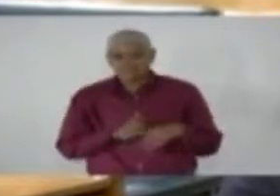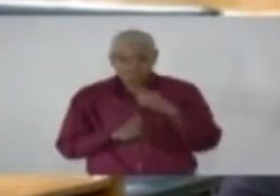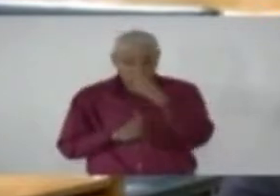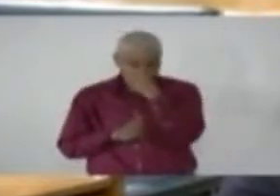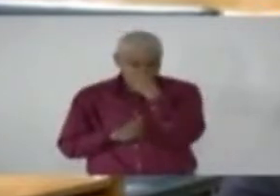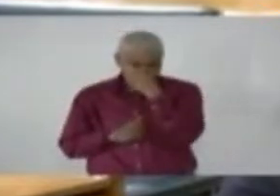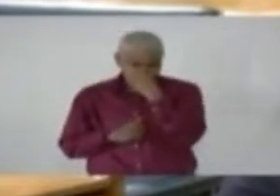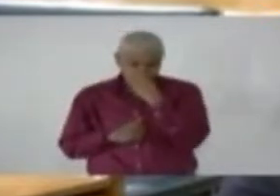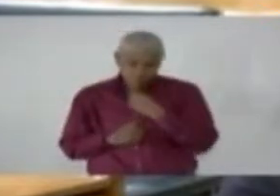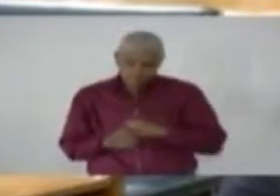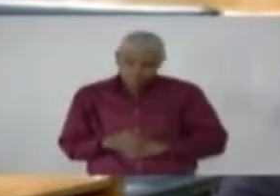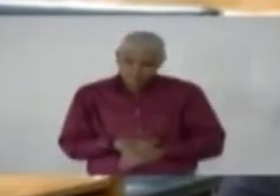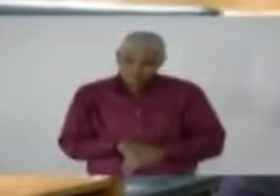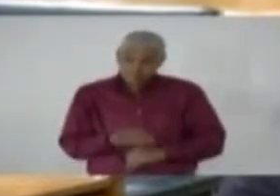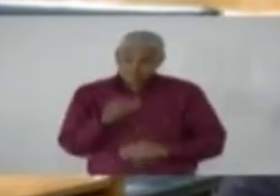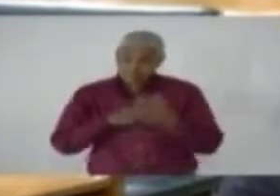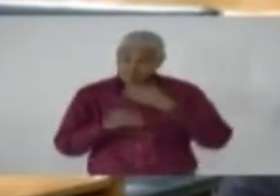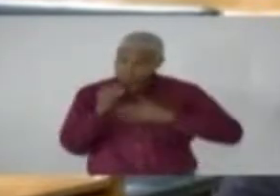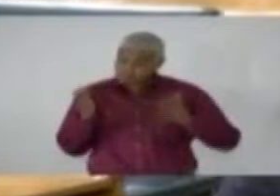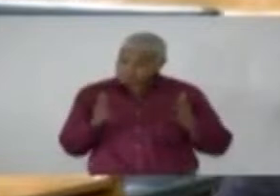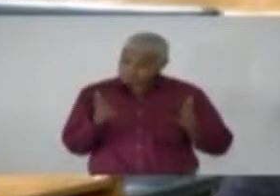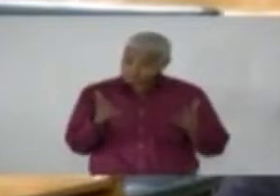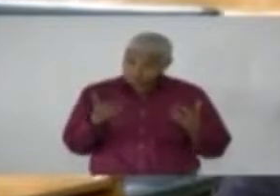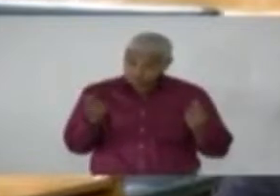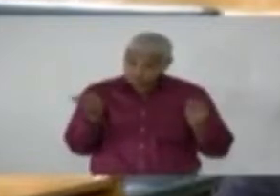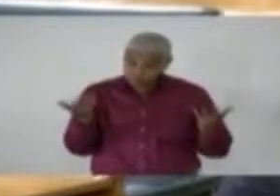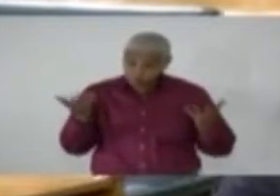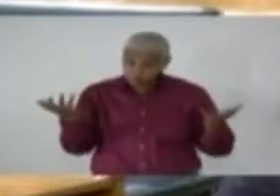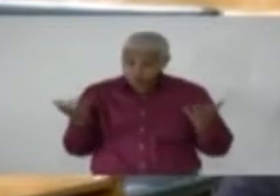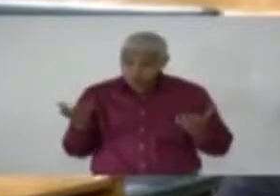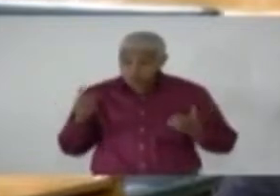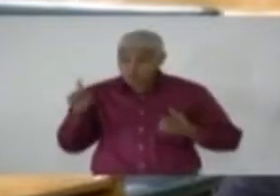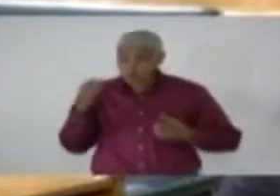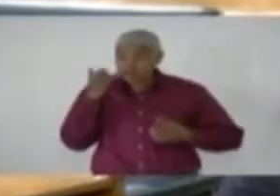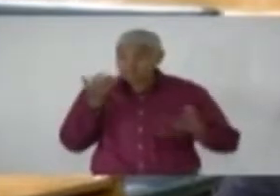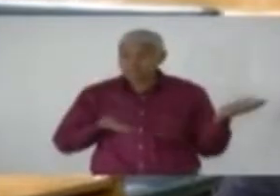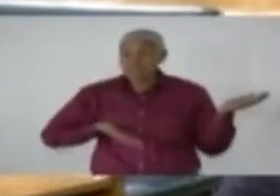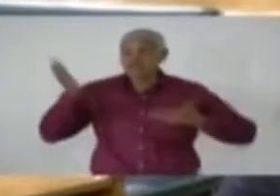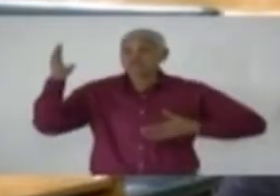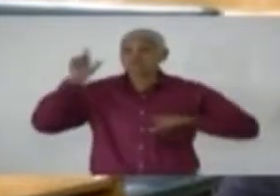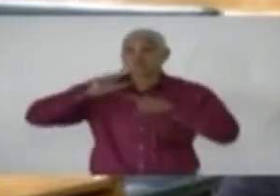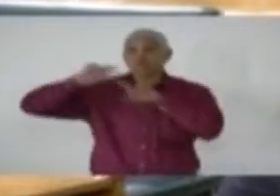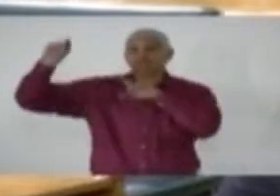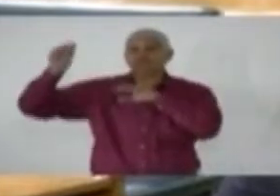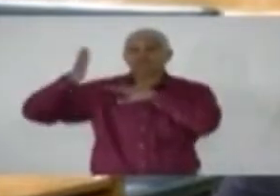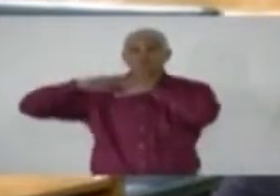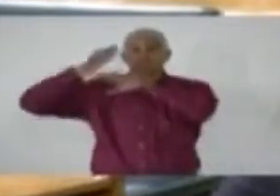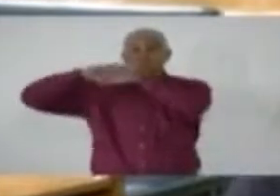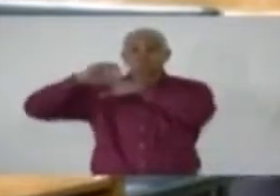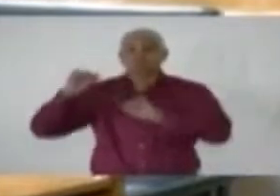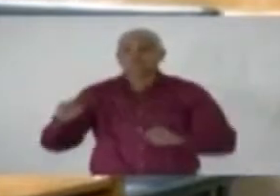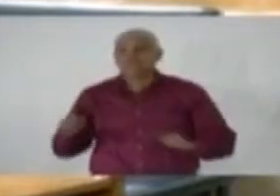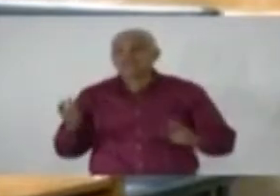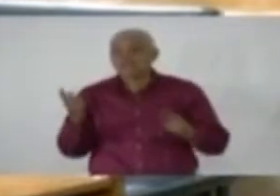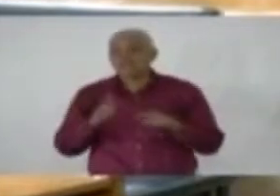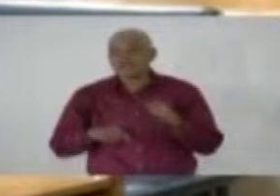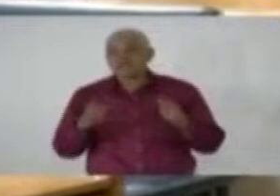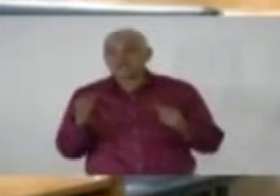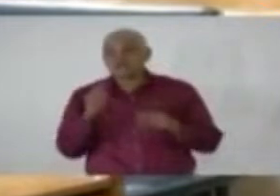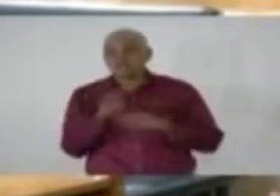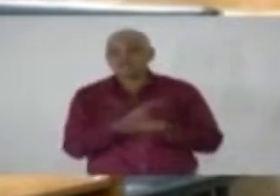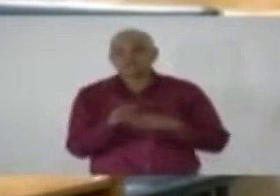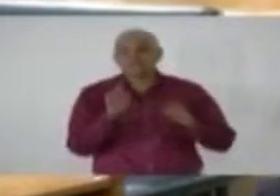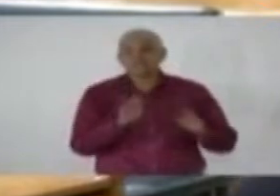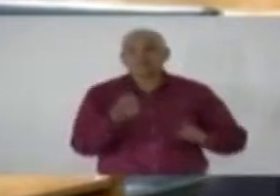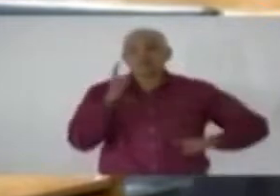Trade facilitation can do whatever it wants as long as it increases exports exponentially. They can't do it because businesses must, but I